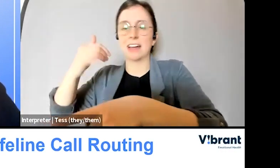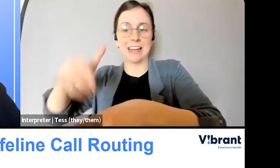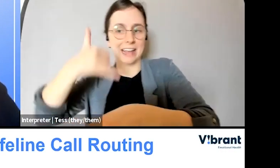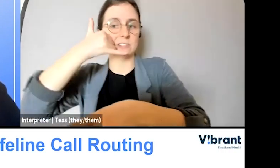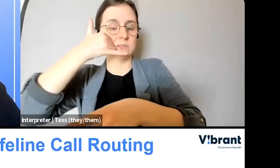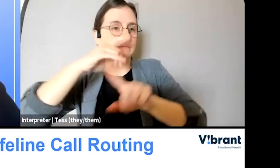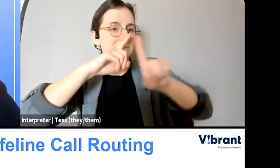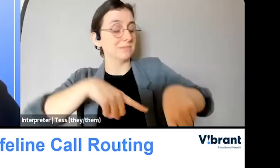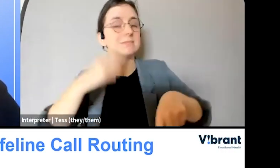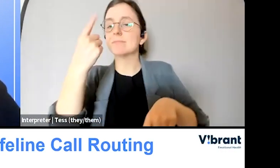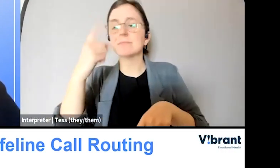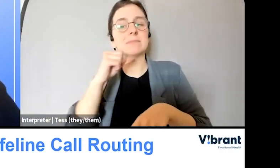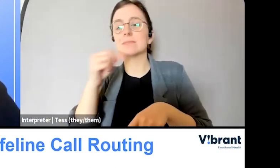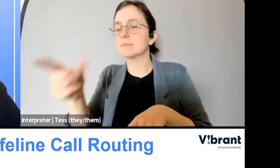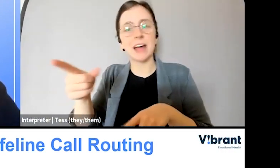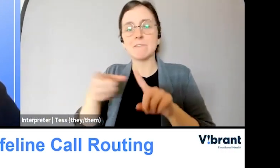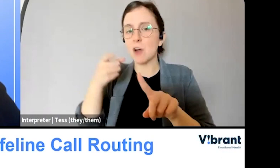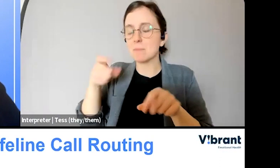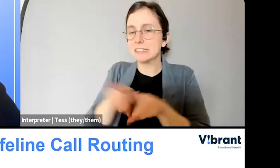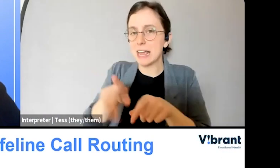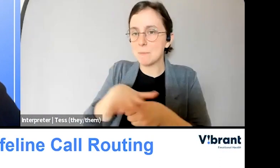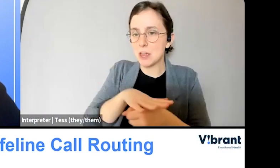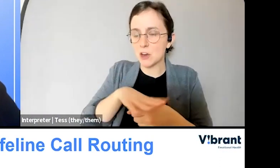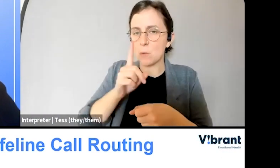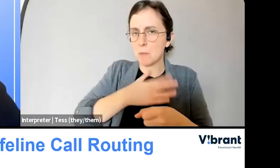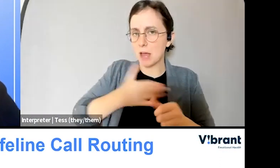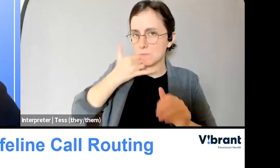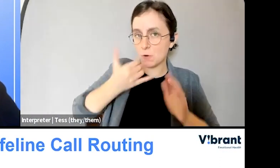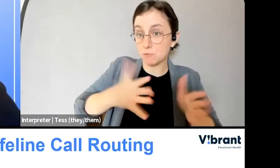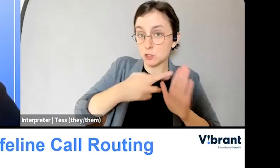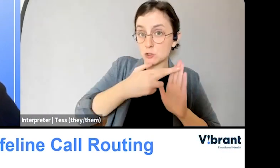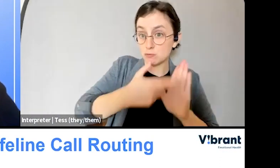the local area where your phone number was registered, they're still able to provide